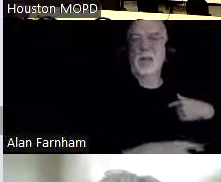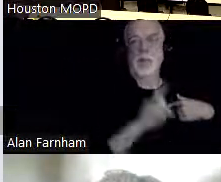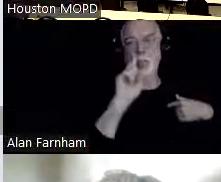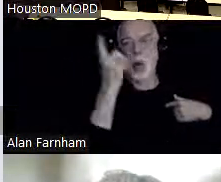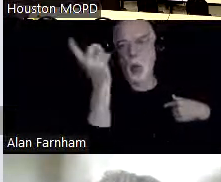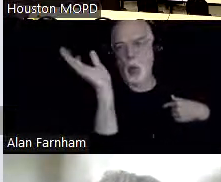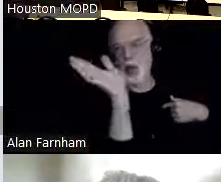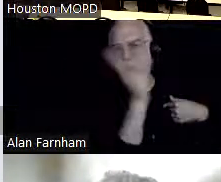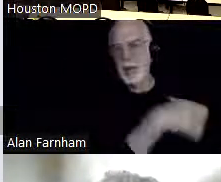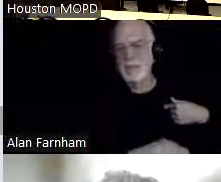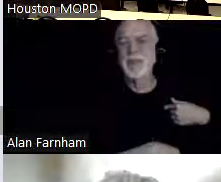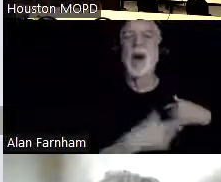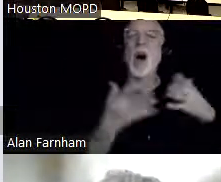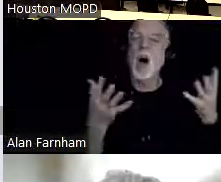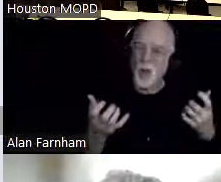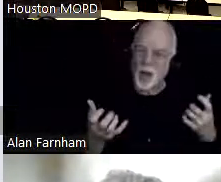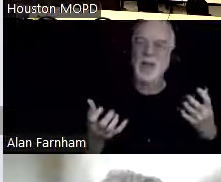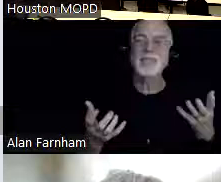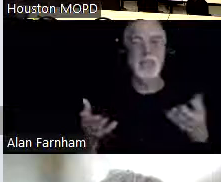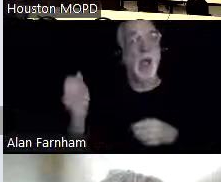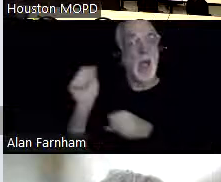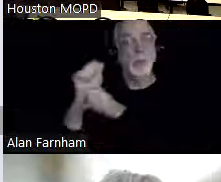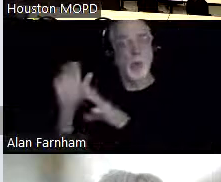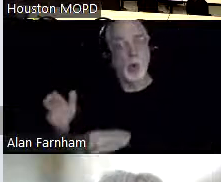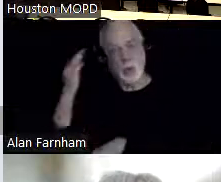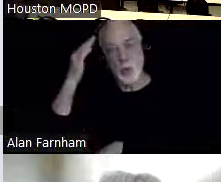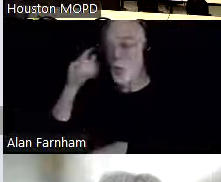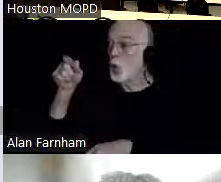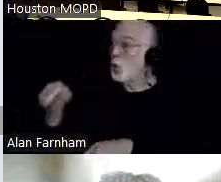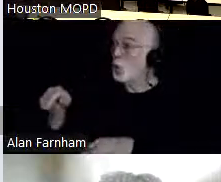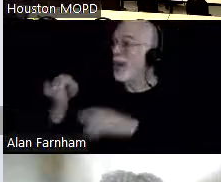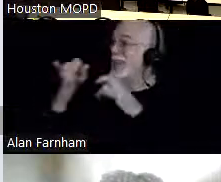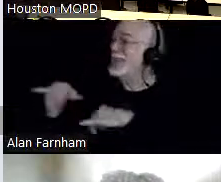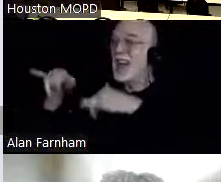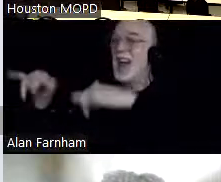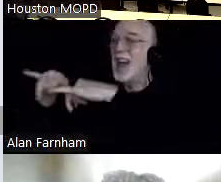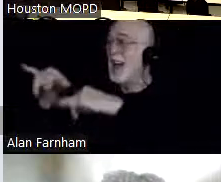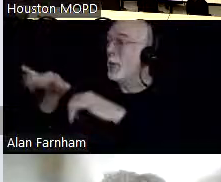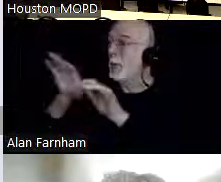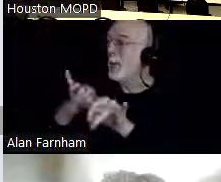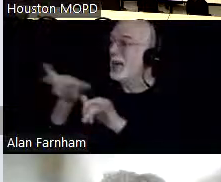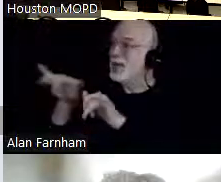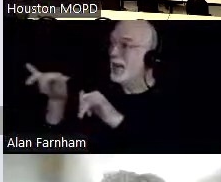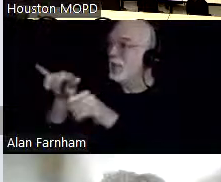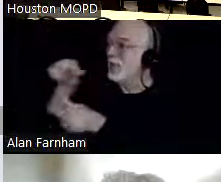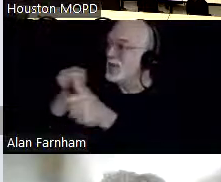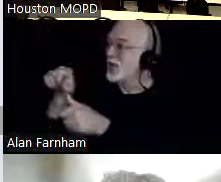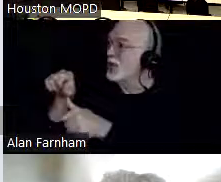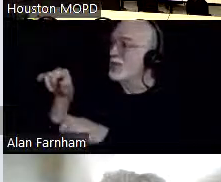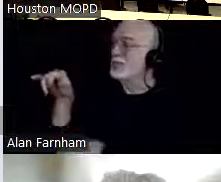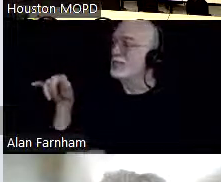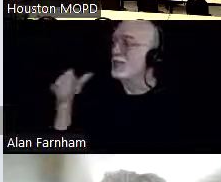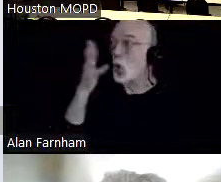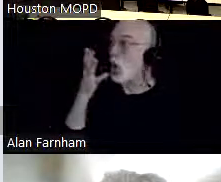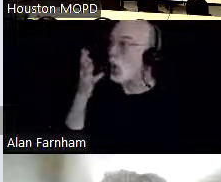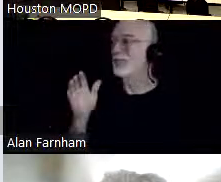So I want employers to know that if you're surrounded with people that look just like you. You